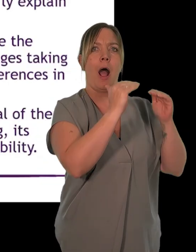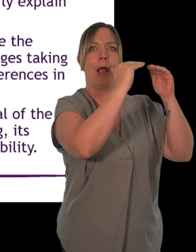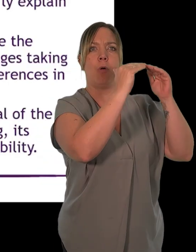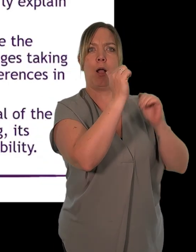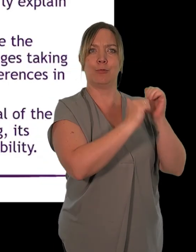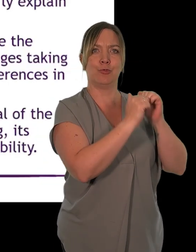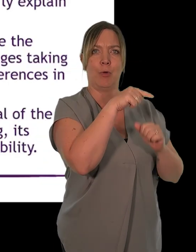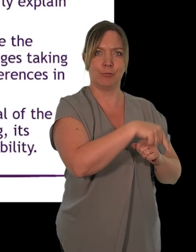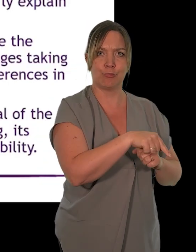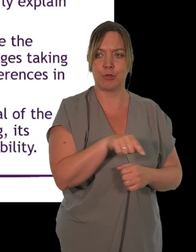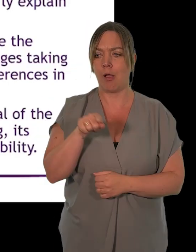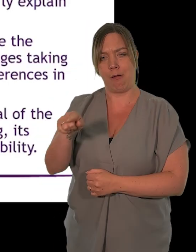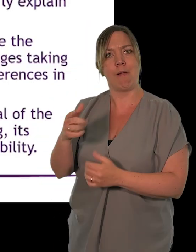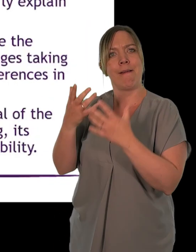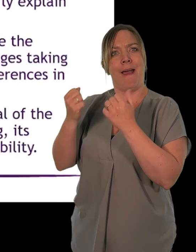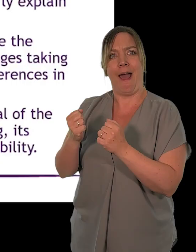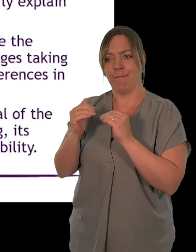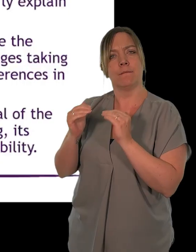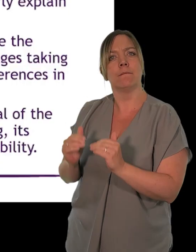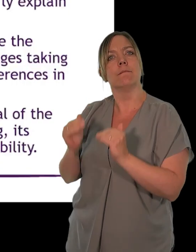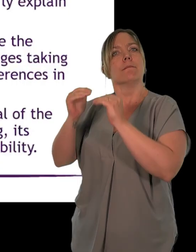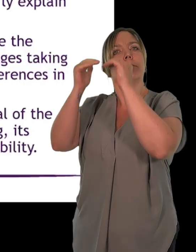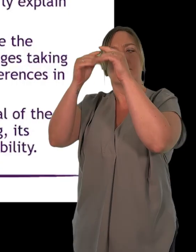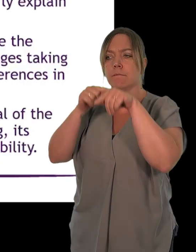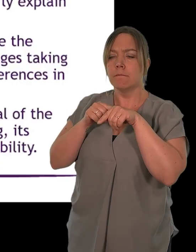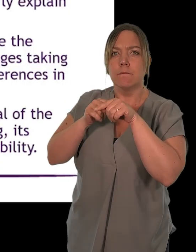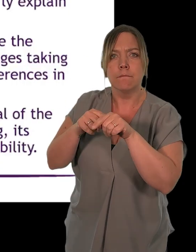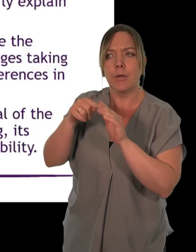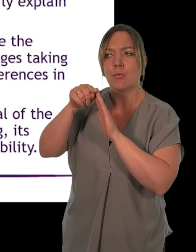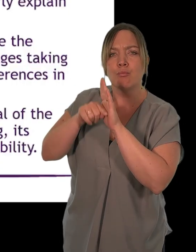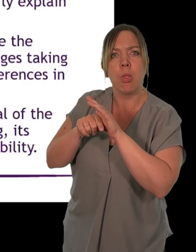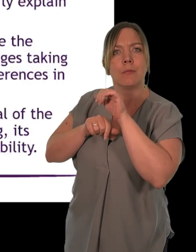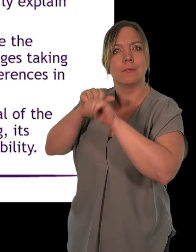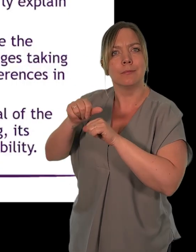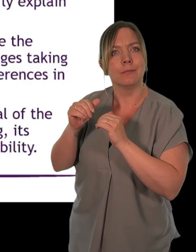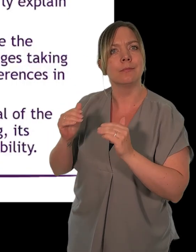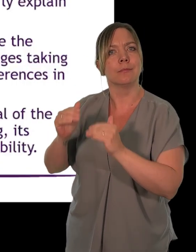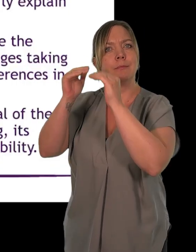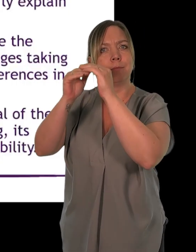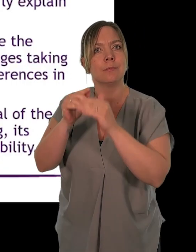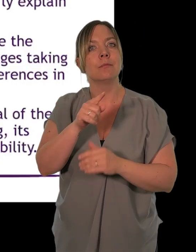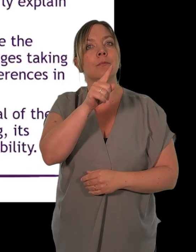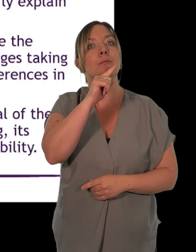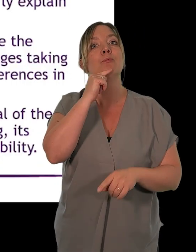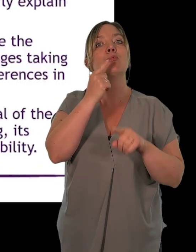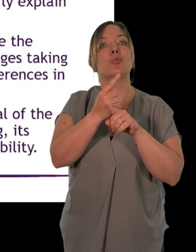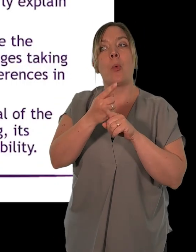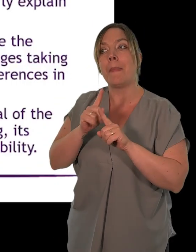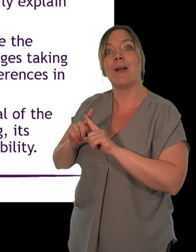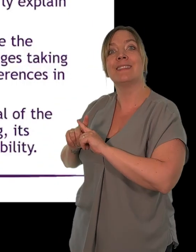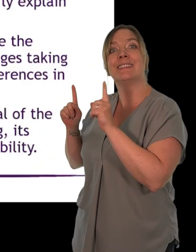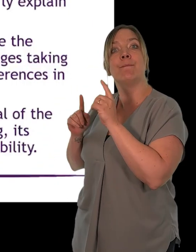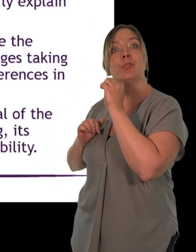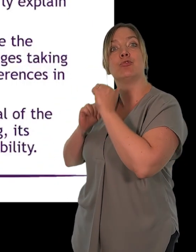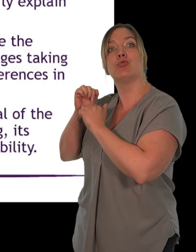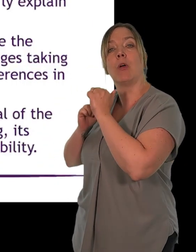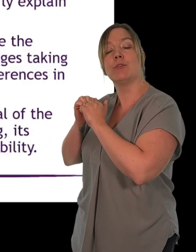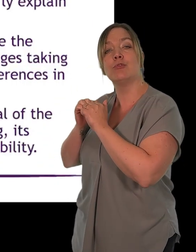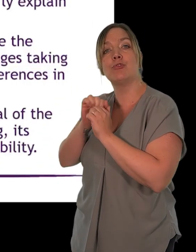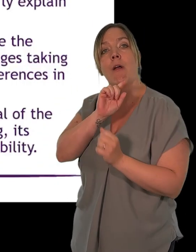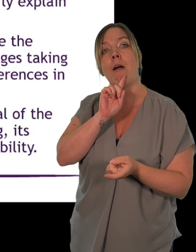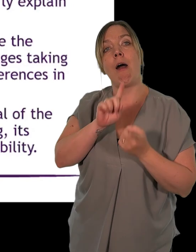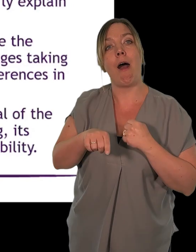pass. You should take each structure in turn and briefly explain the structure, then evaluate the advantages